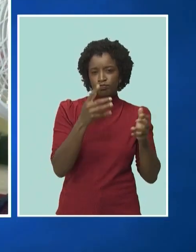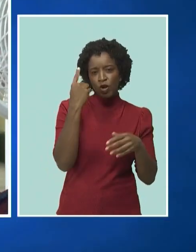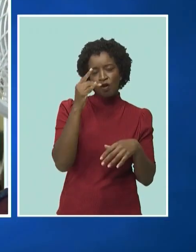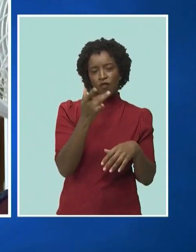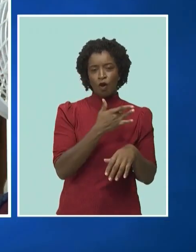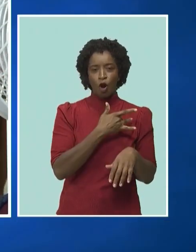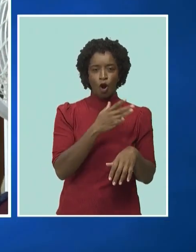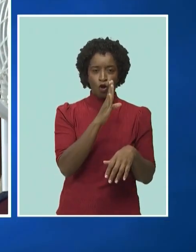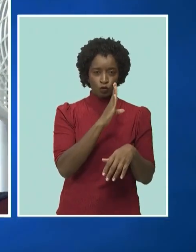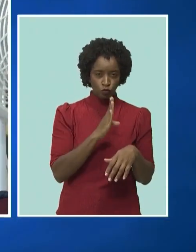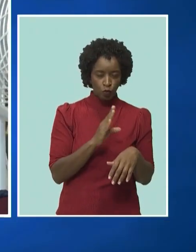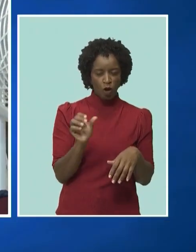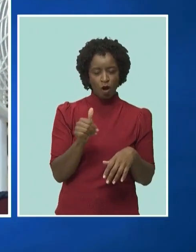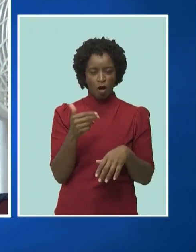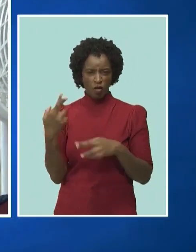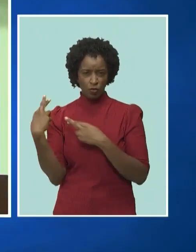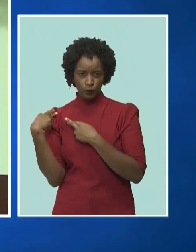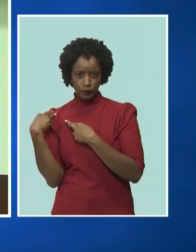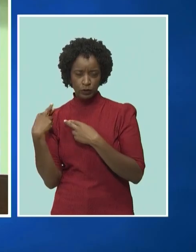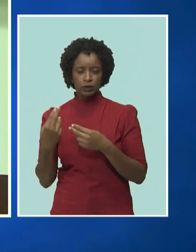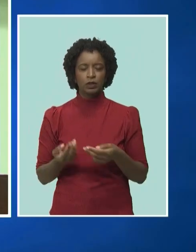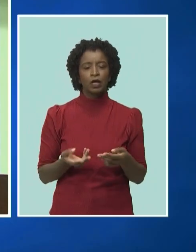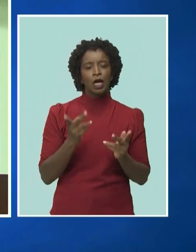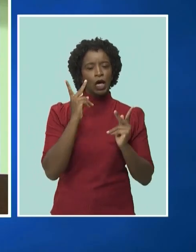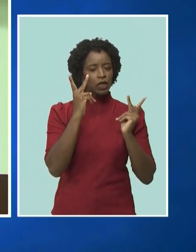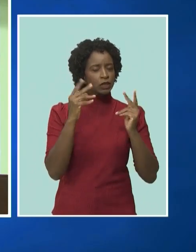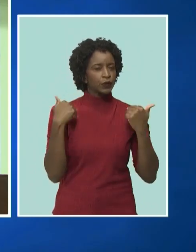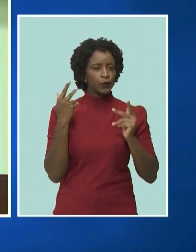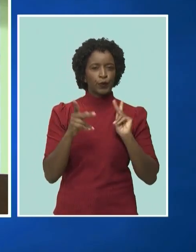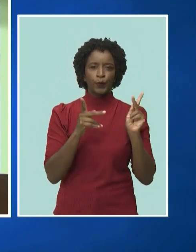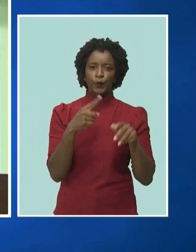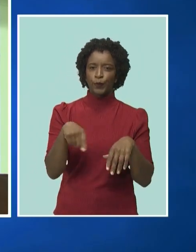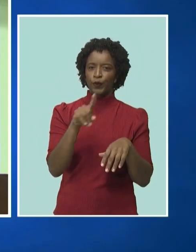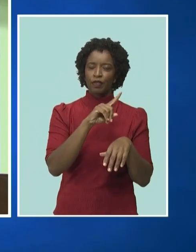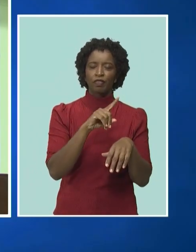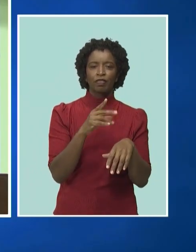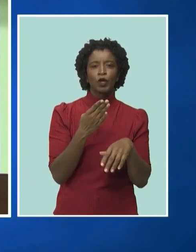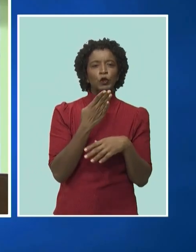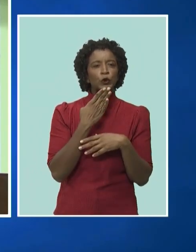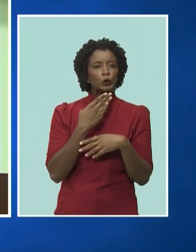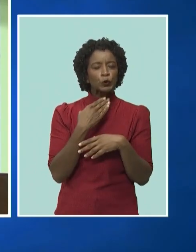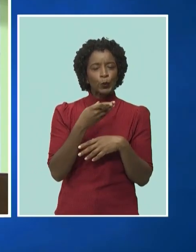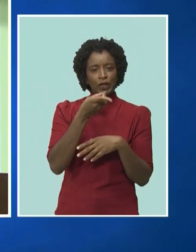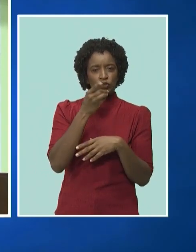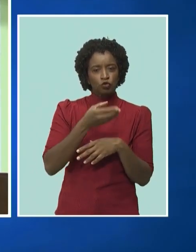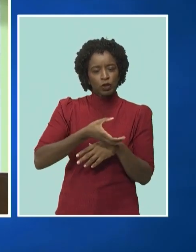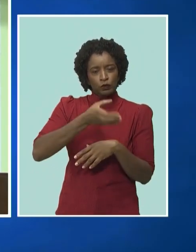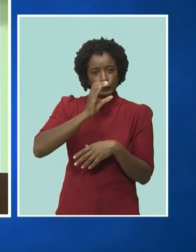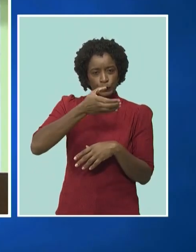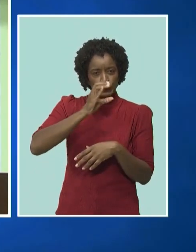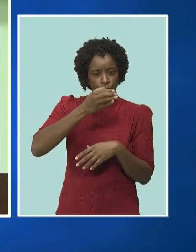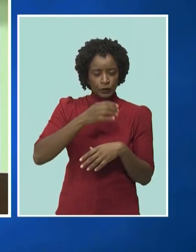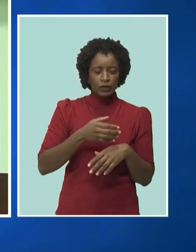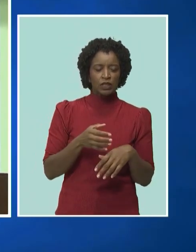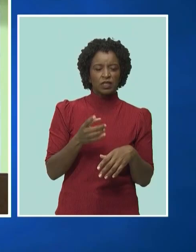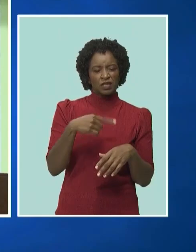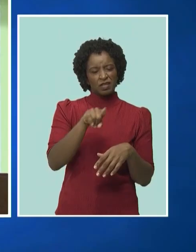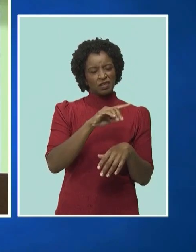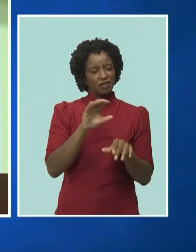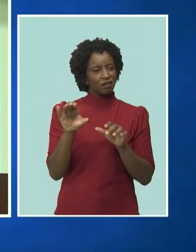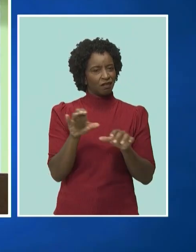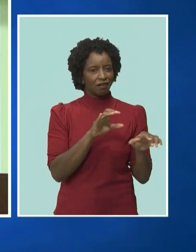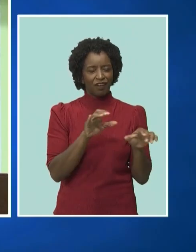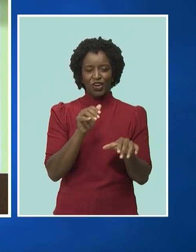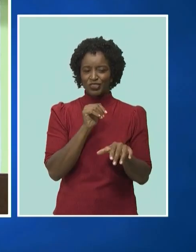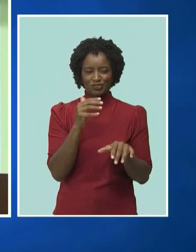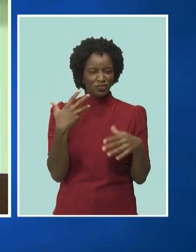at this time of drinking soft drinks regularly and indulging in unhealthy activities makes me realize we have